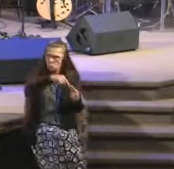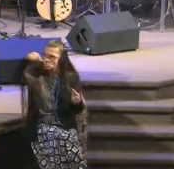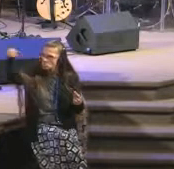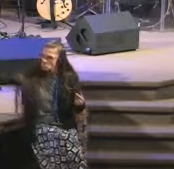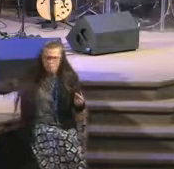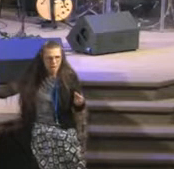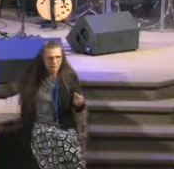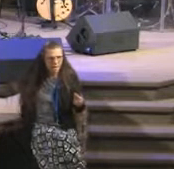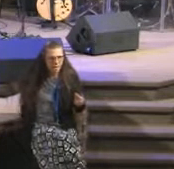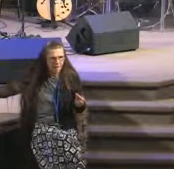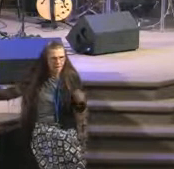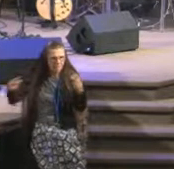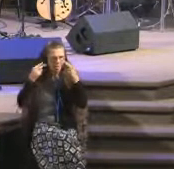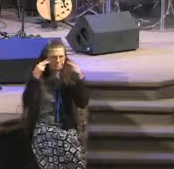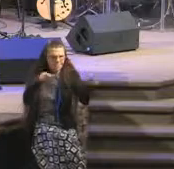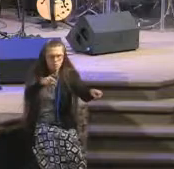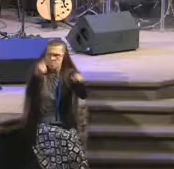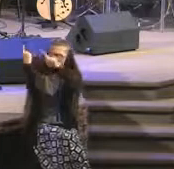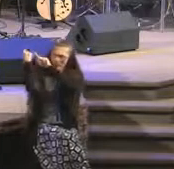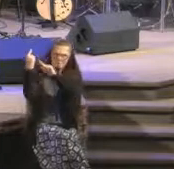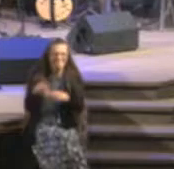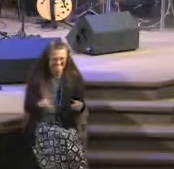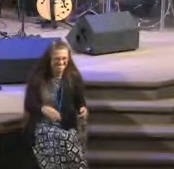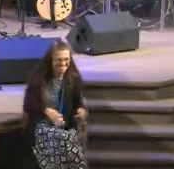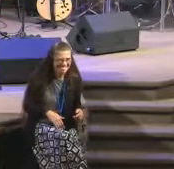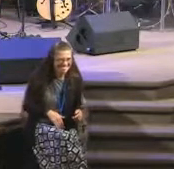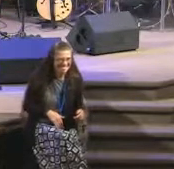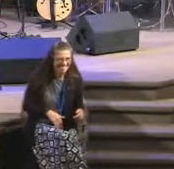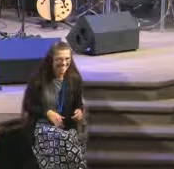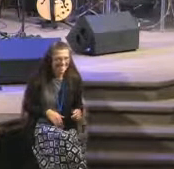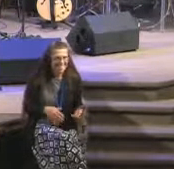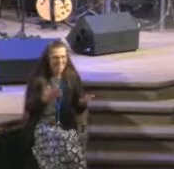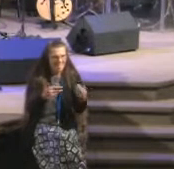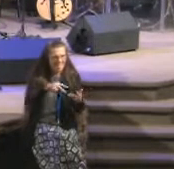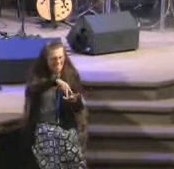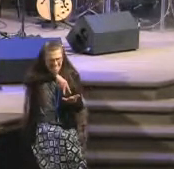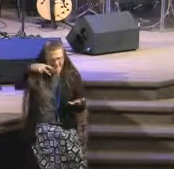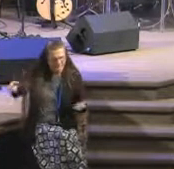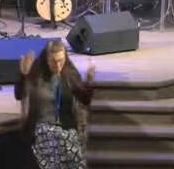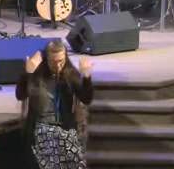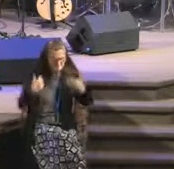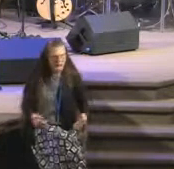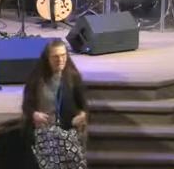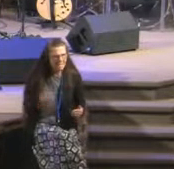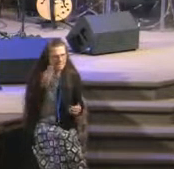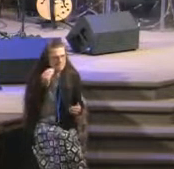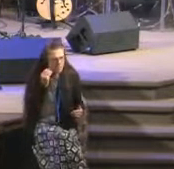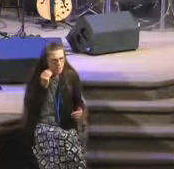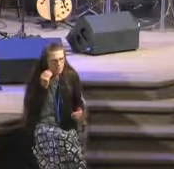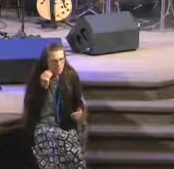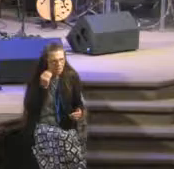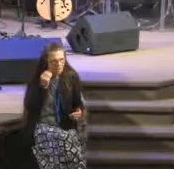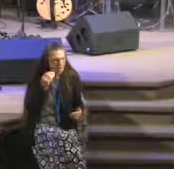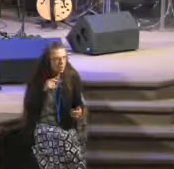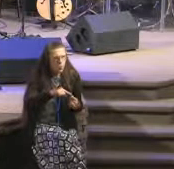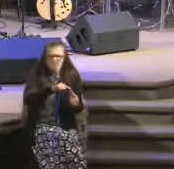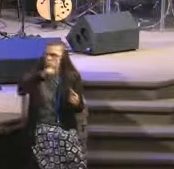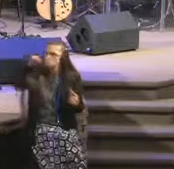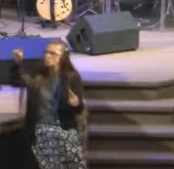on. Nudge your neighbor. Tell him to focus on the pastor here. Man, he had an out-of-body experience. Went totally somewhere